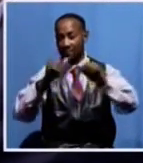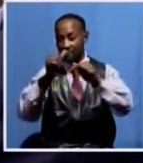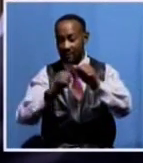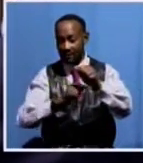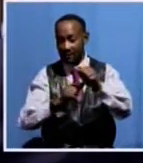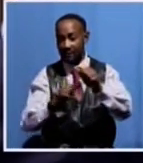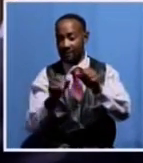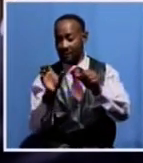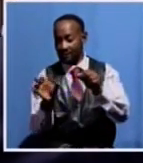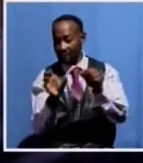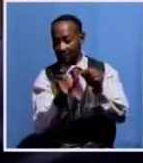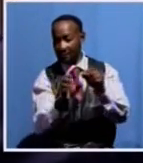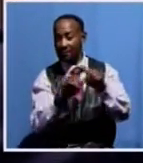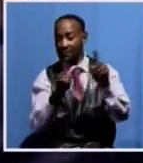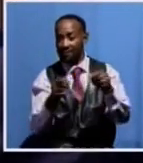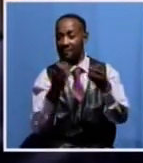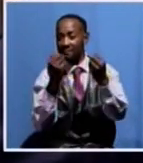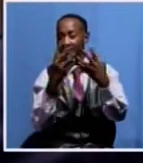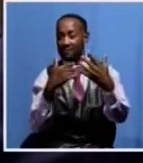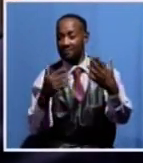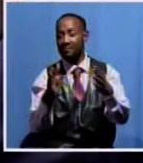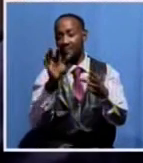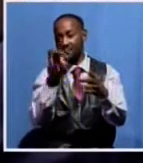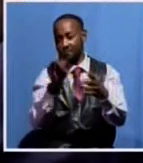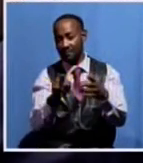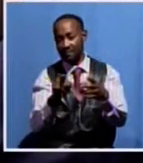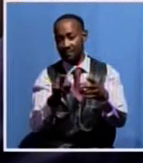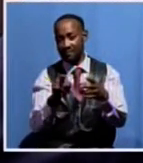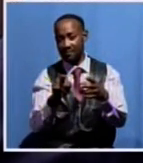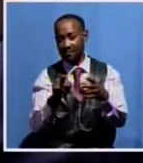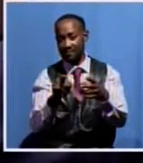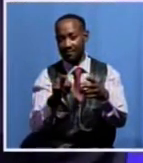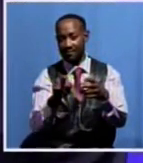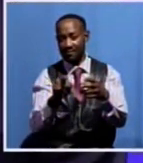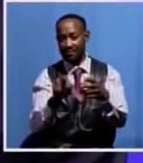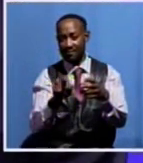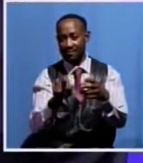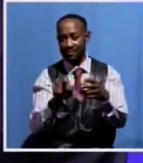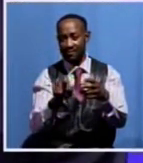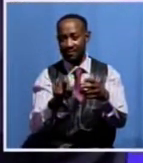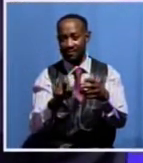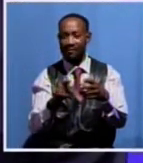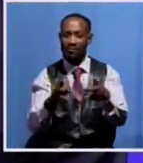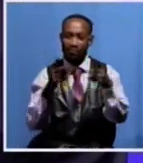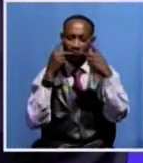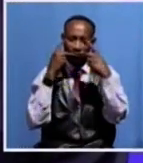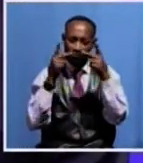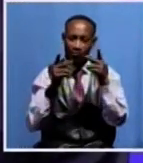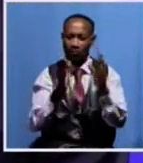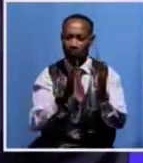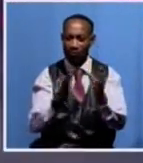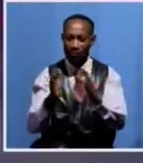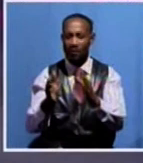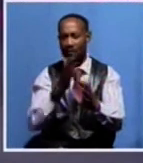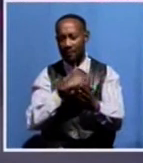But it's a lot of things that are in there. I know defense has been raised as an issue because and public order and security. Do we have such a huge challenge